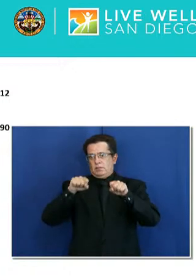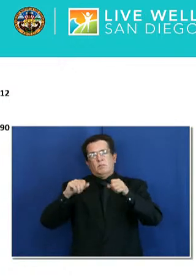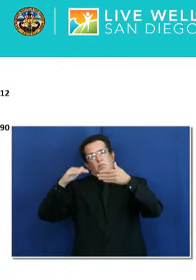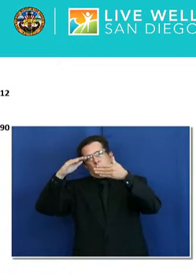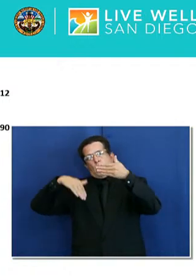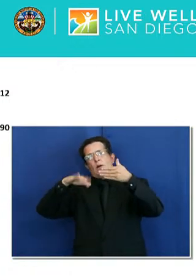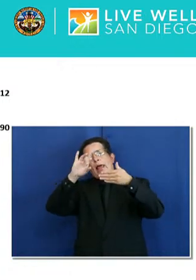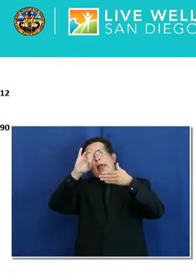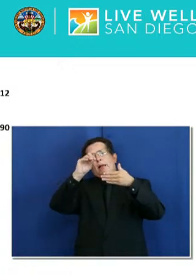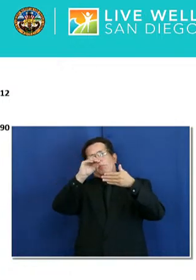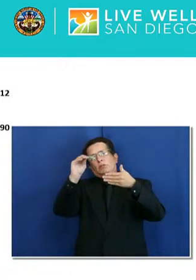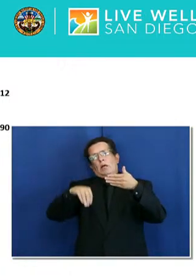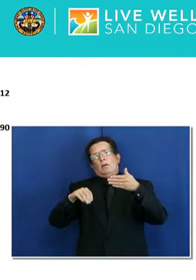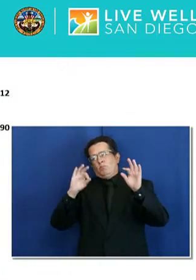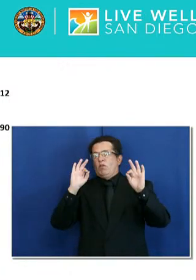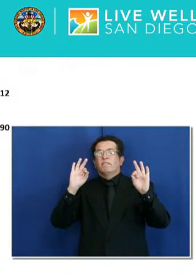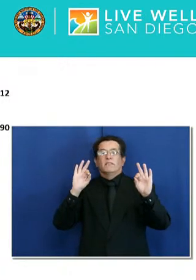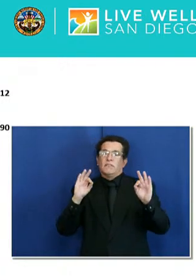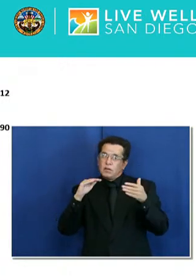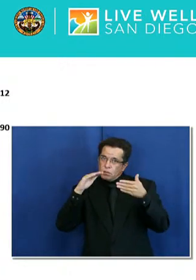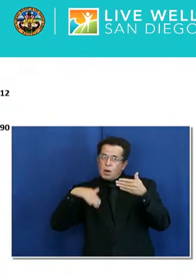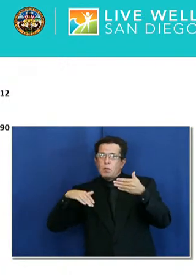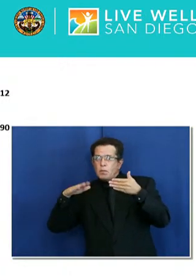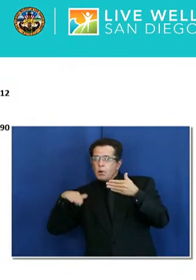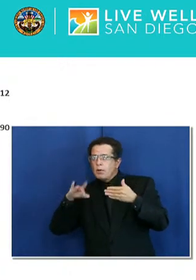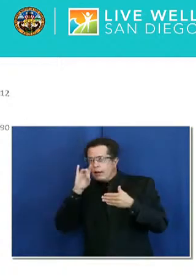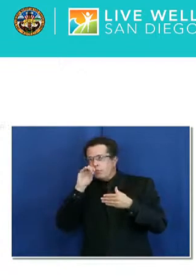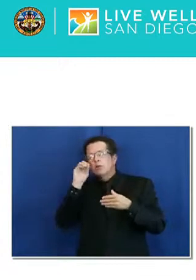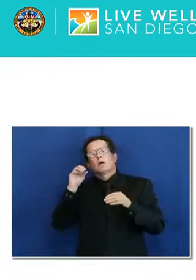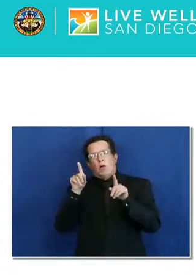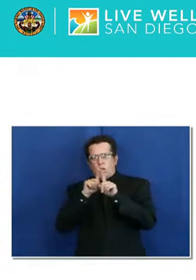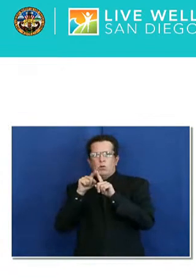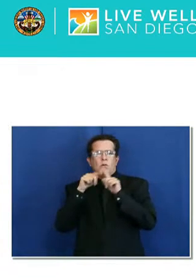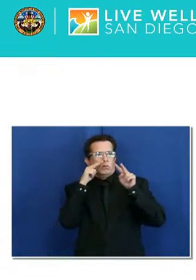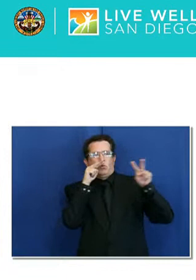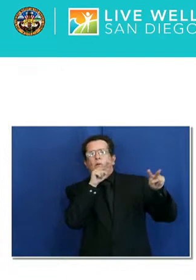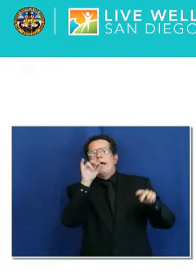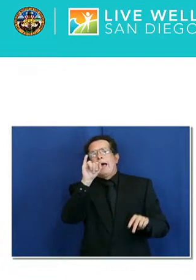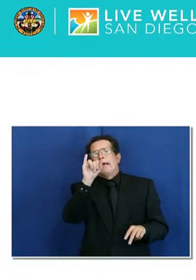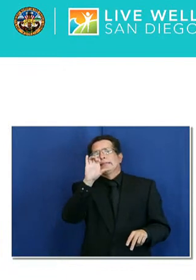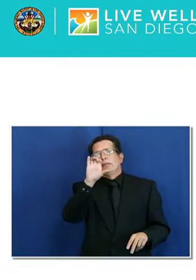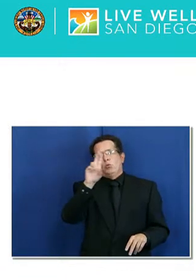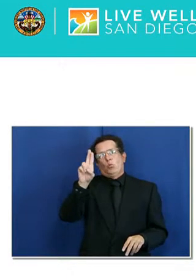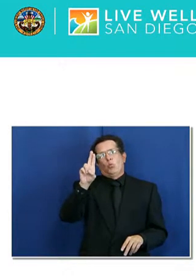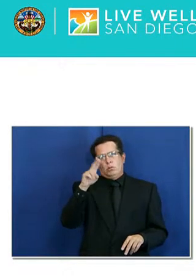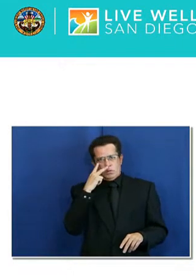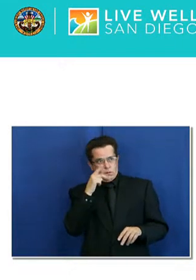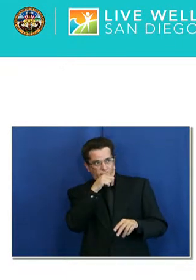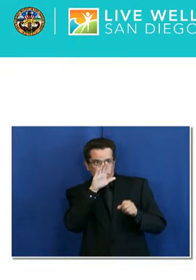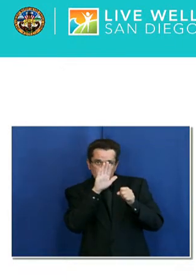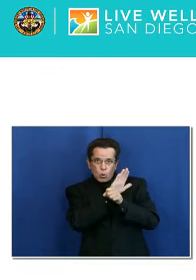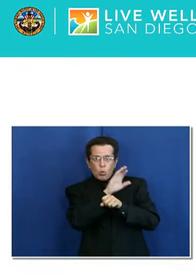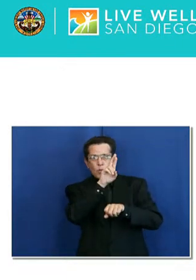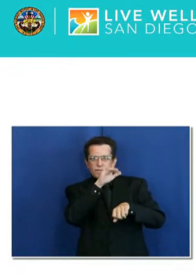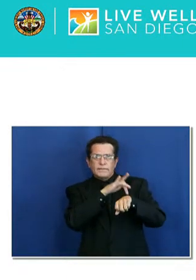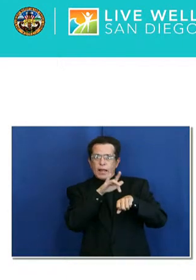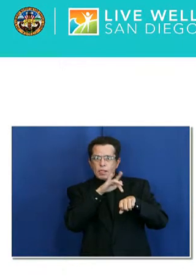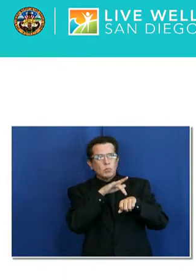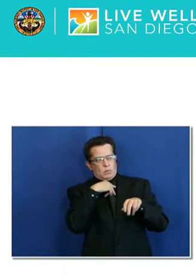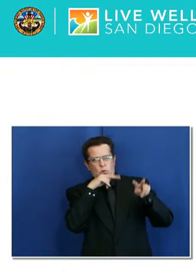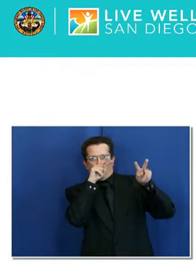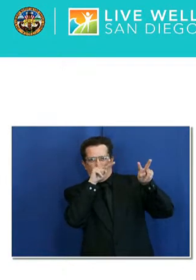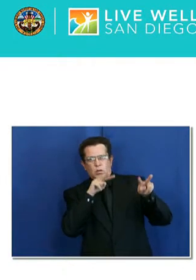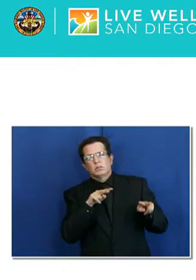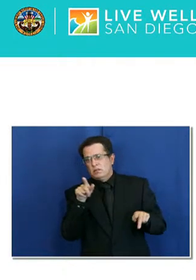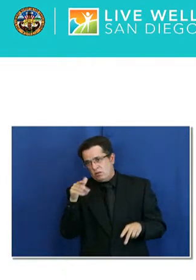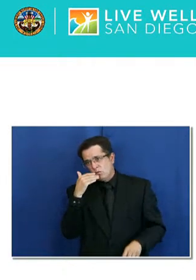80% bed capacity where we were. And then the final chart is our ICU system capacity, our COVID and non-COVID. And again, holding